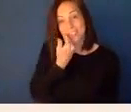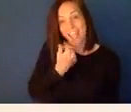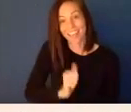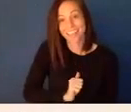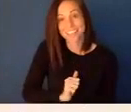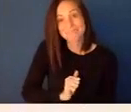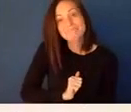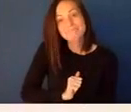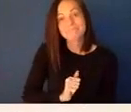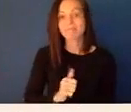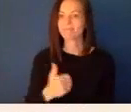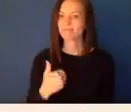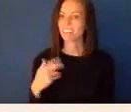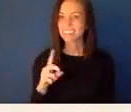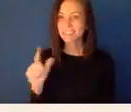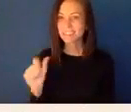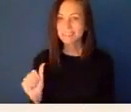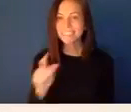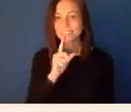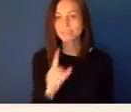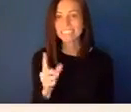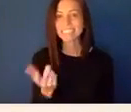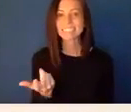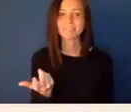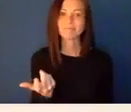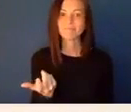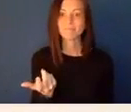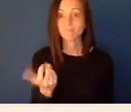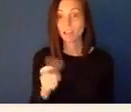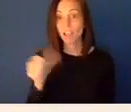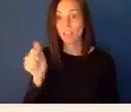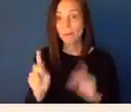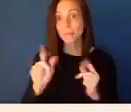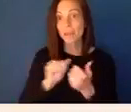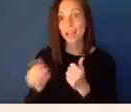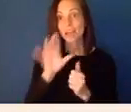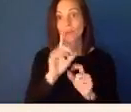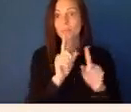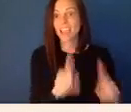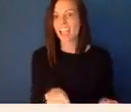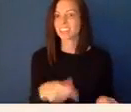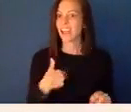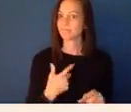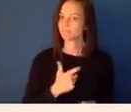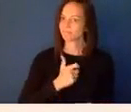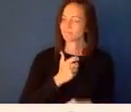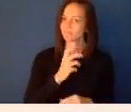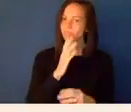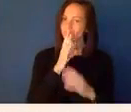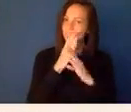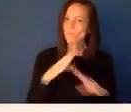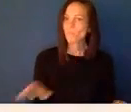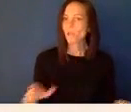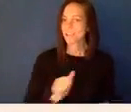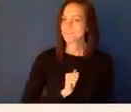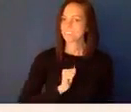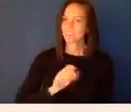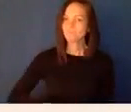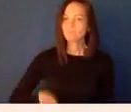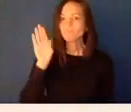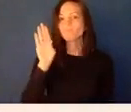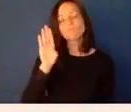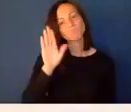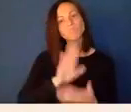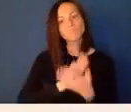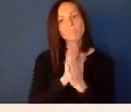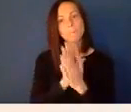having a disability and not really knowing how other people will react to me. I kind of kept to myself when I was growing up. And when I hit college, I decided